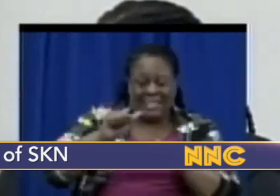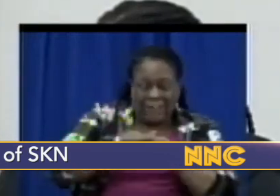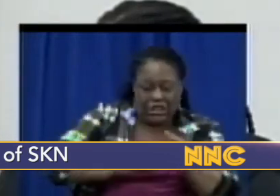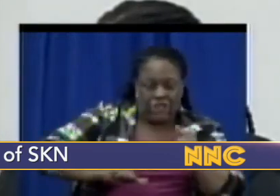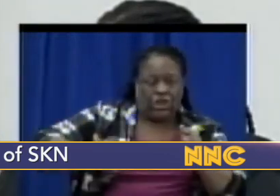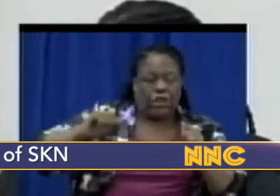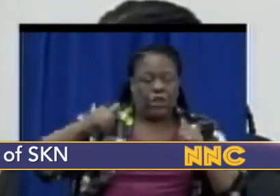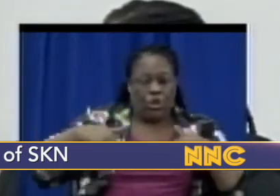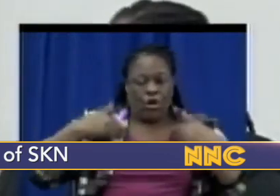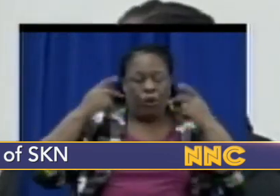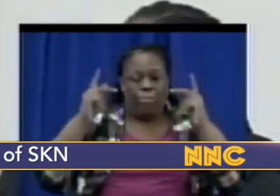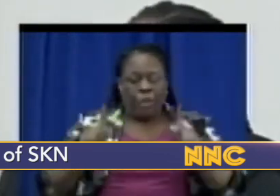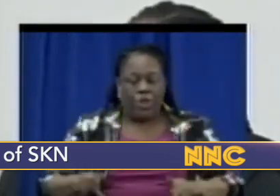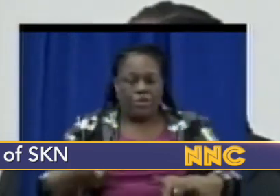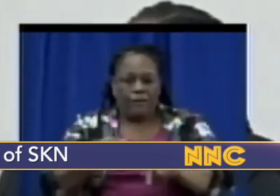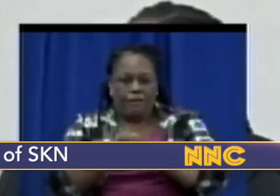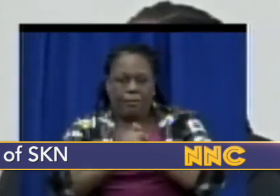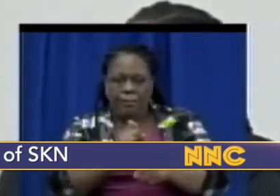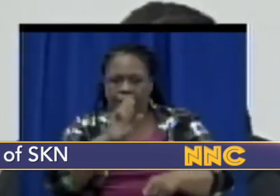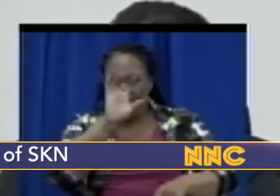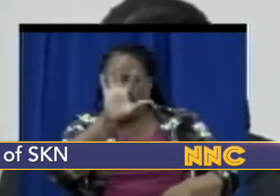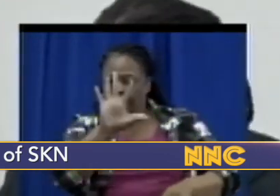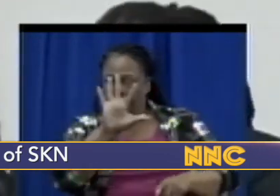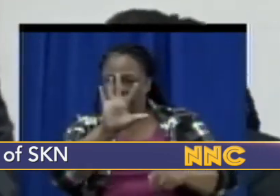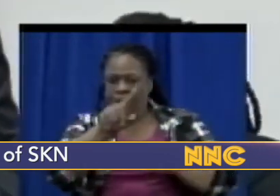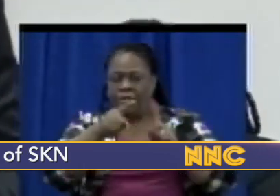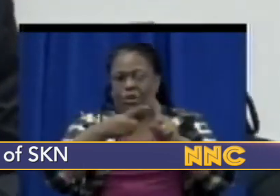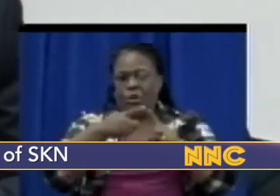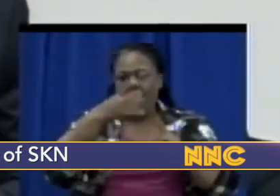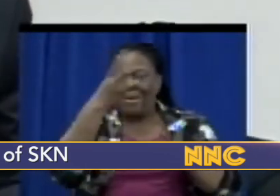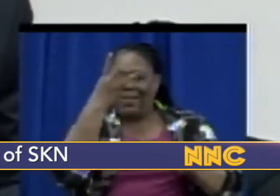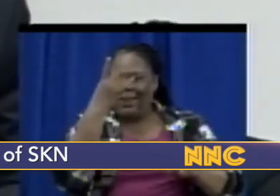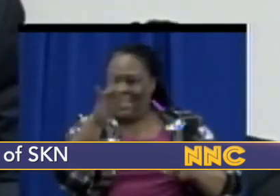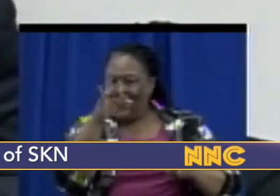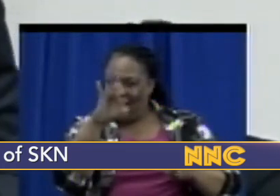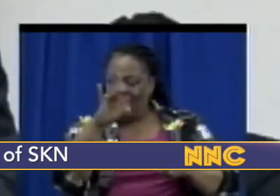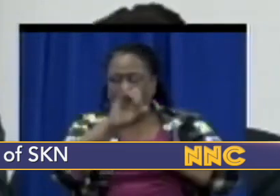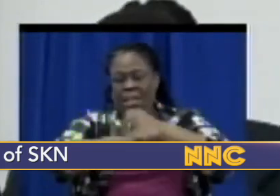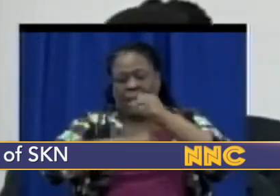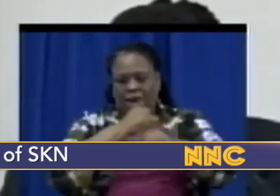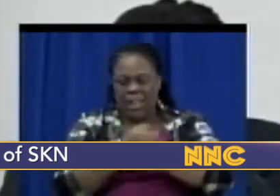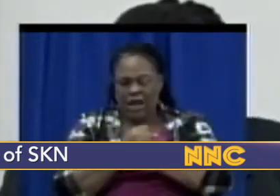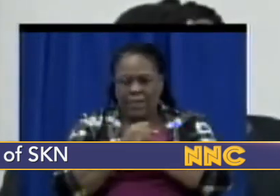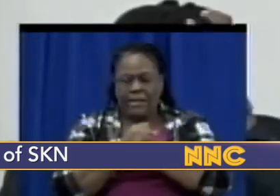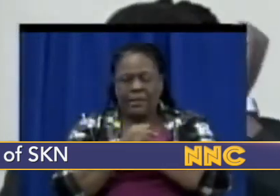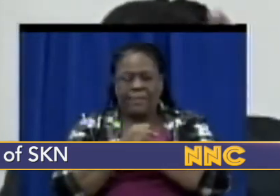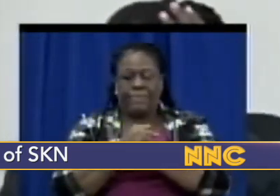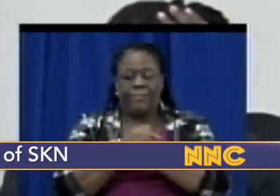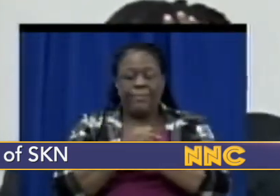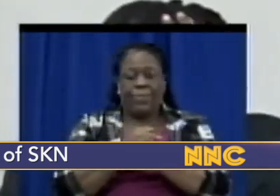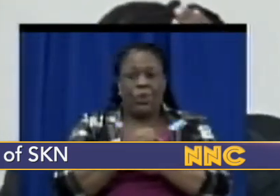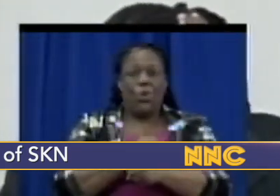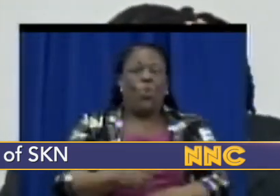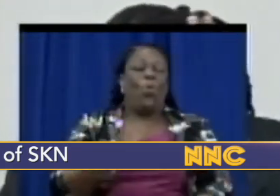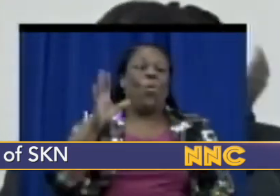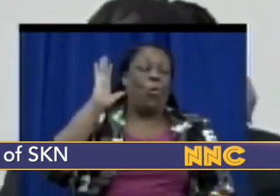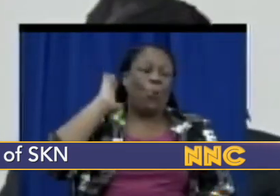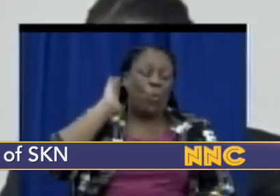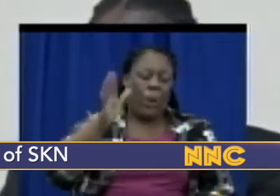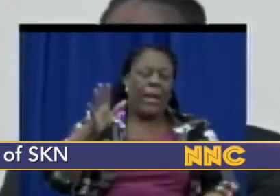between the ages of 5 to 18, or I would dare say, from 5 to 18,